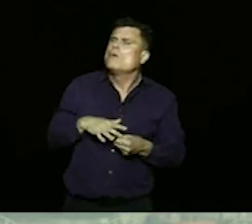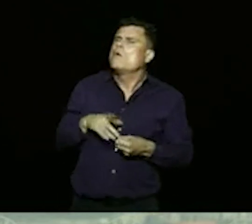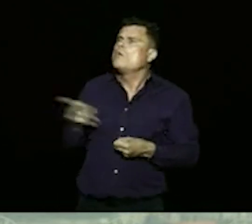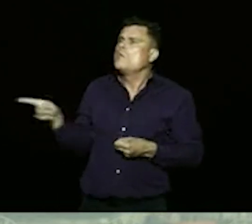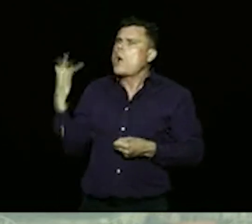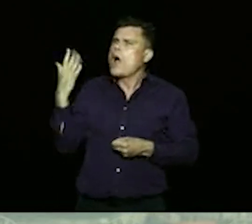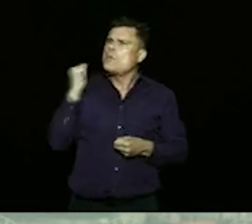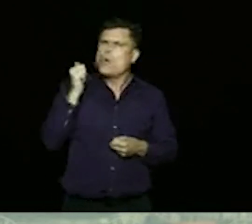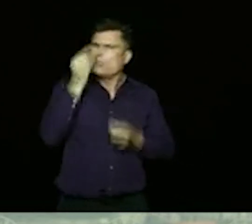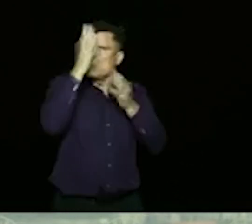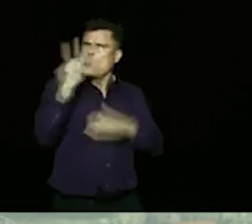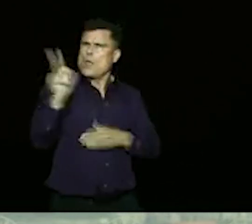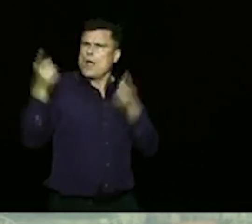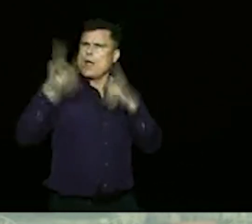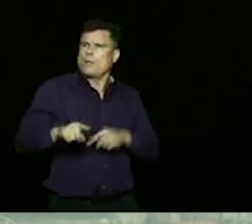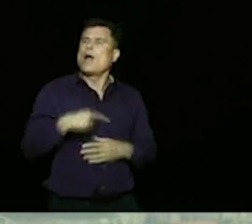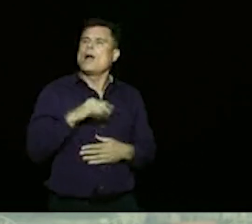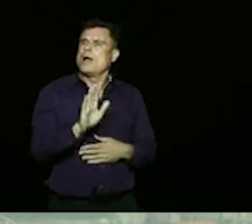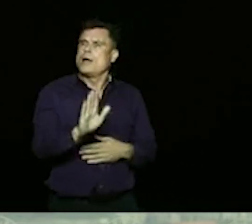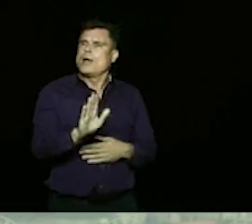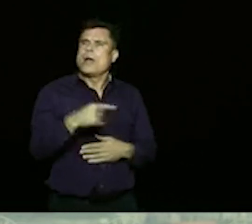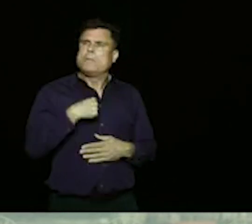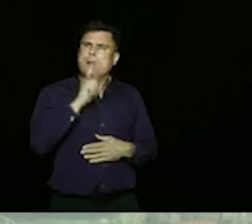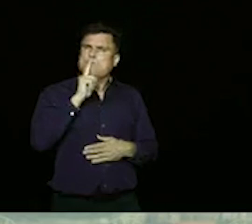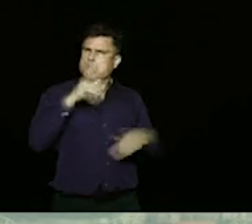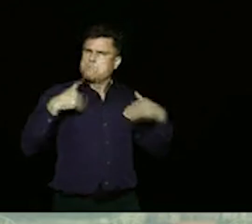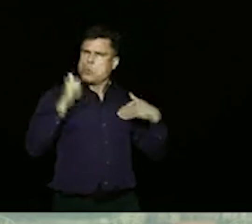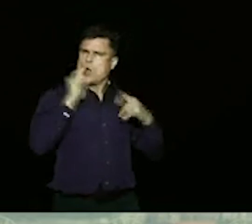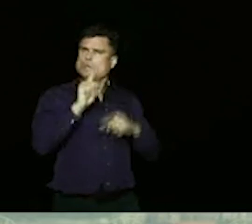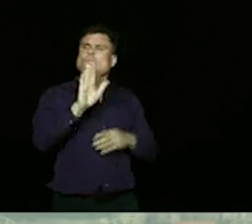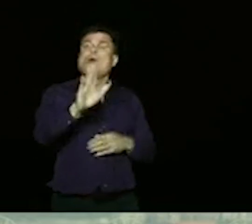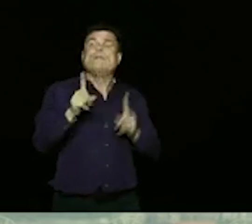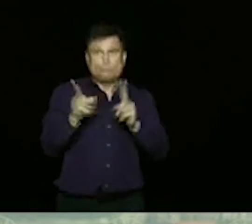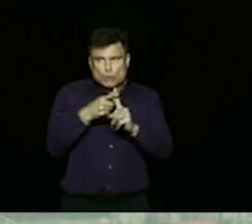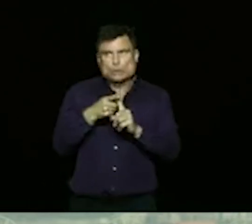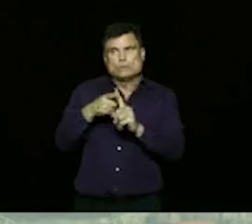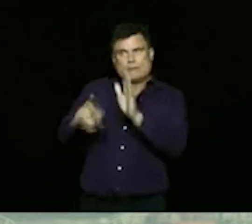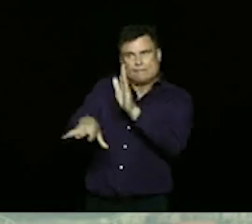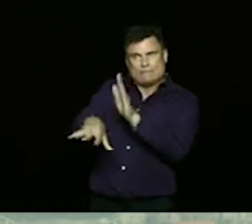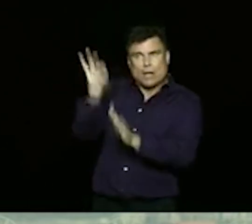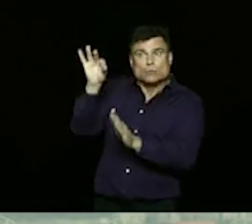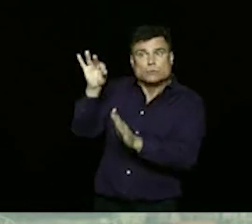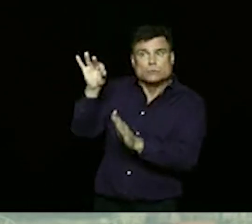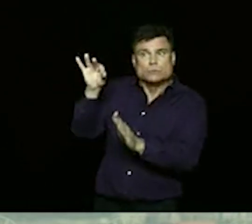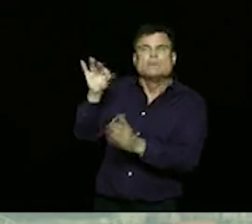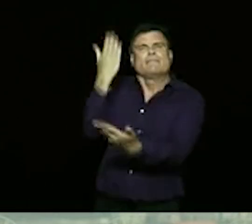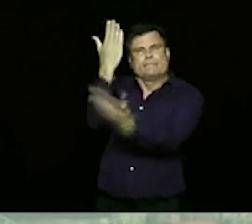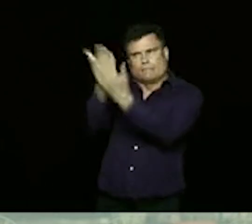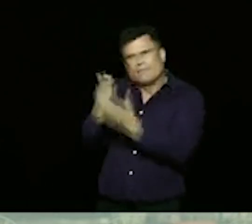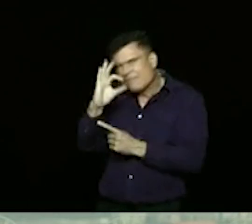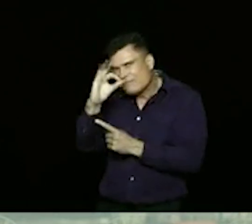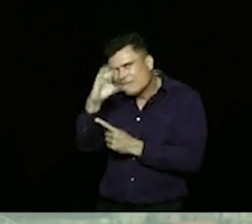sufficient, in my view, the allegations are sufficient to require an investigation.